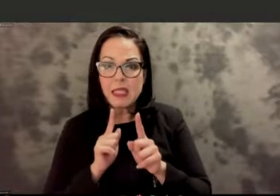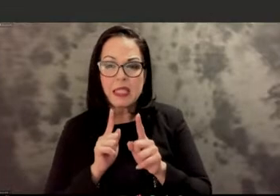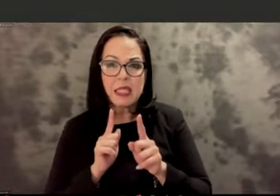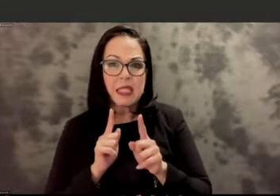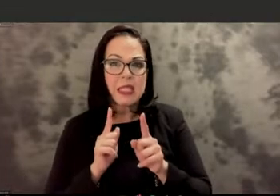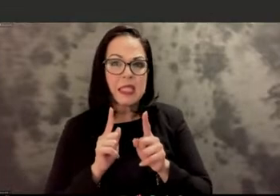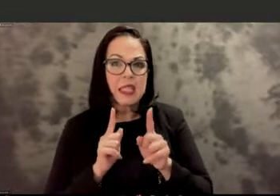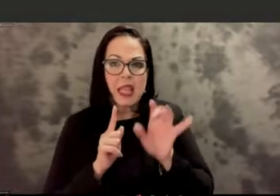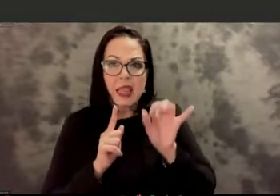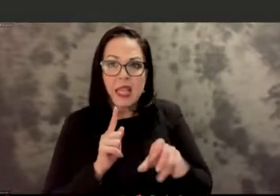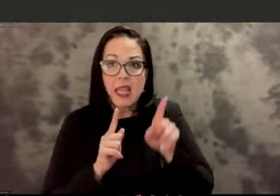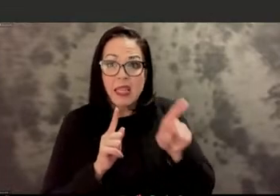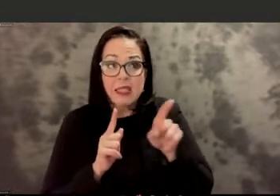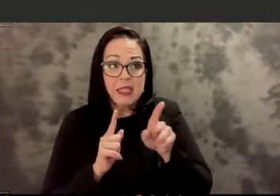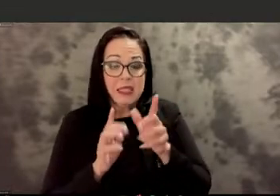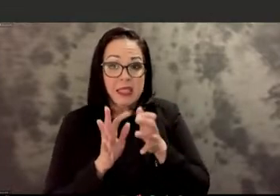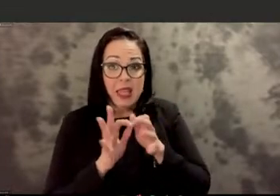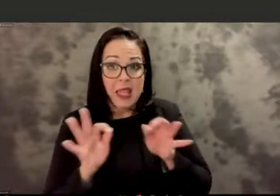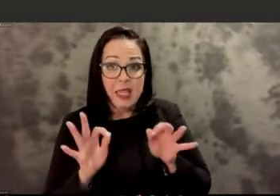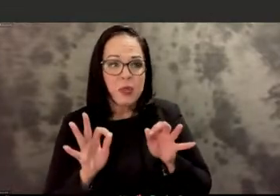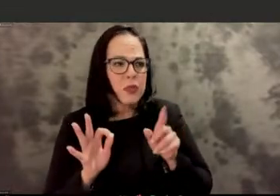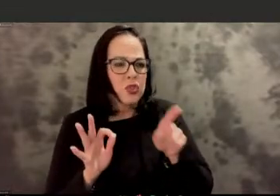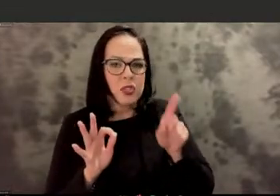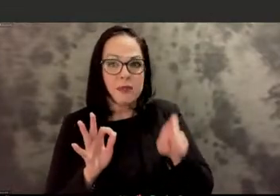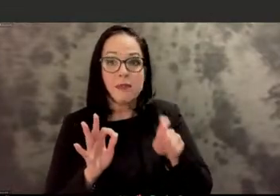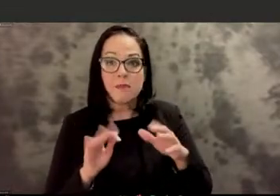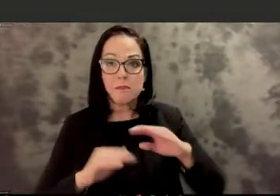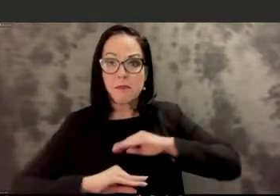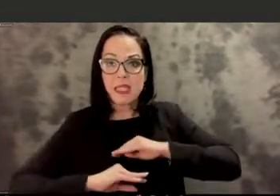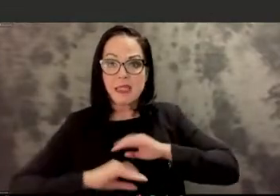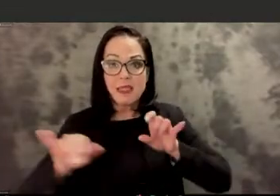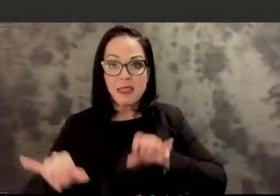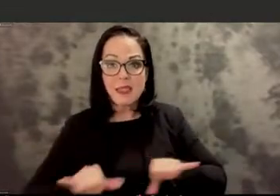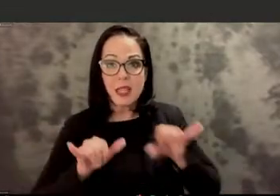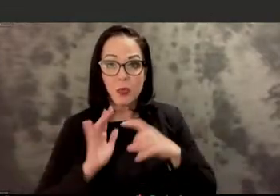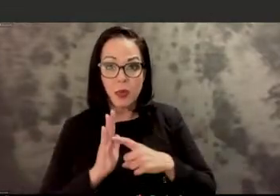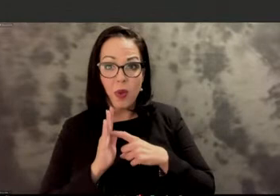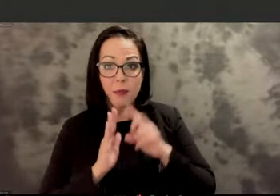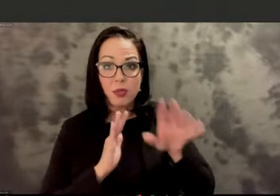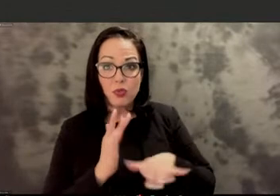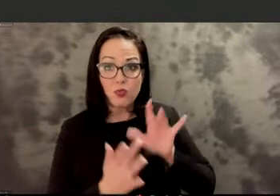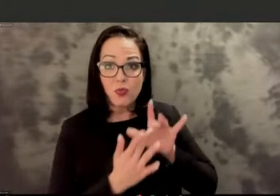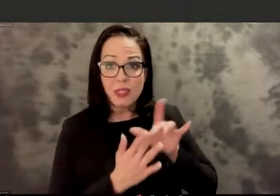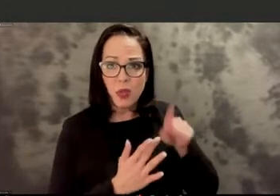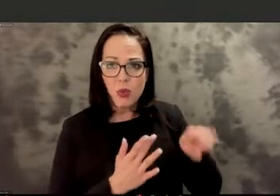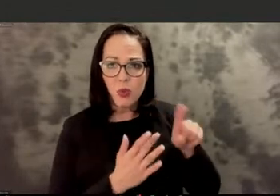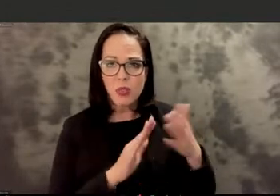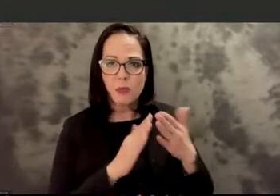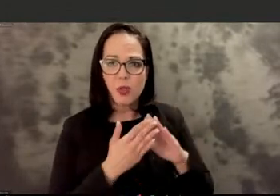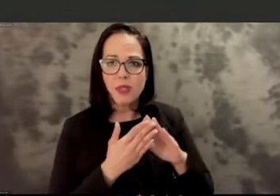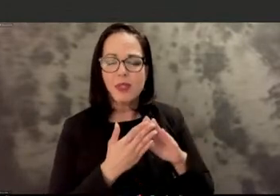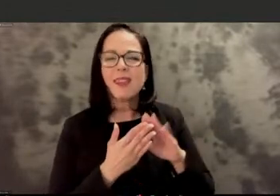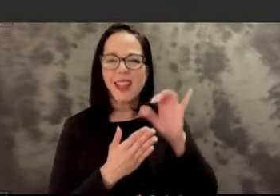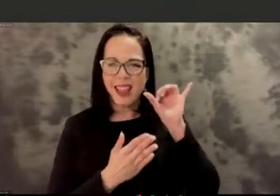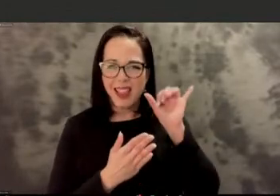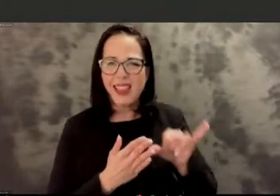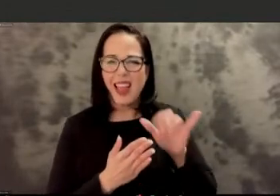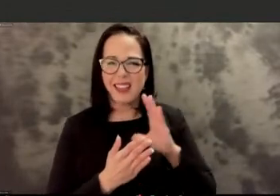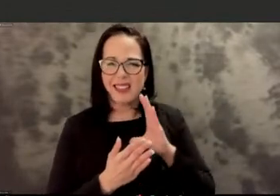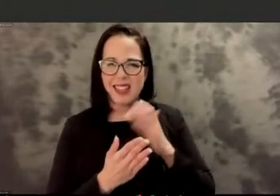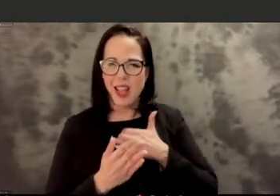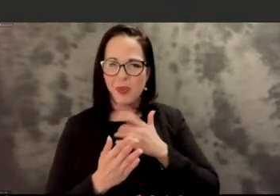a language that meets the certain standard requirement to reach out to these communities, we are marginalizing and